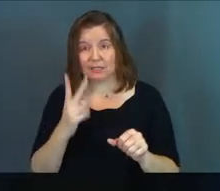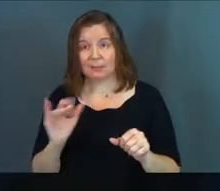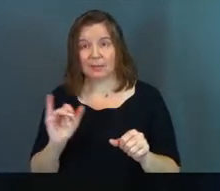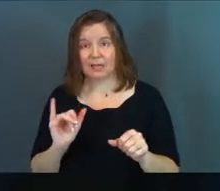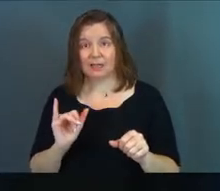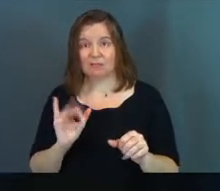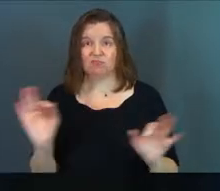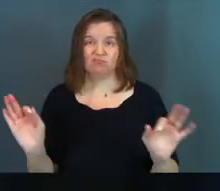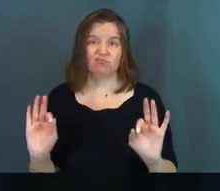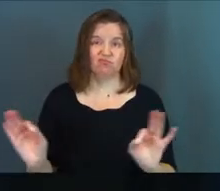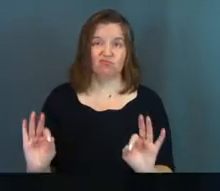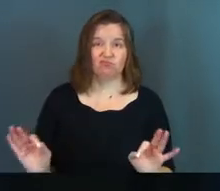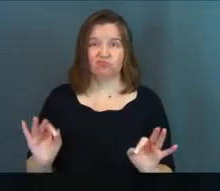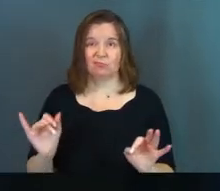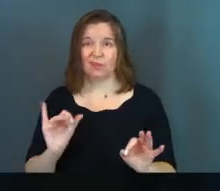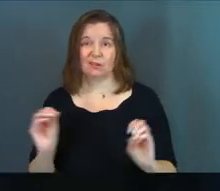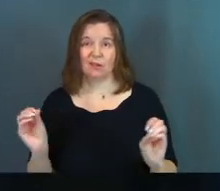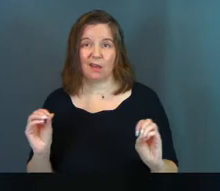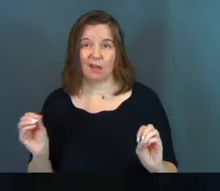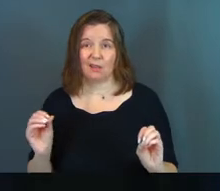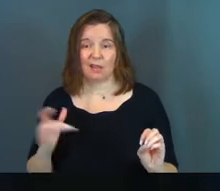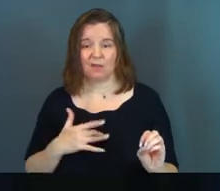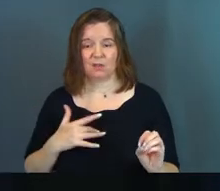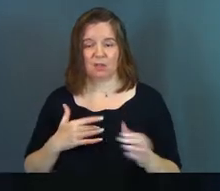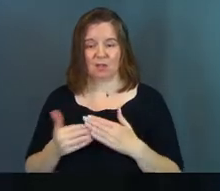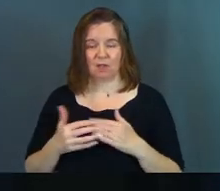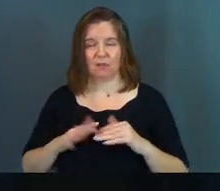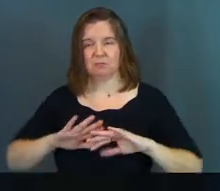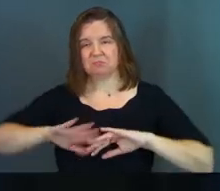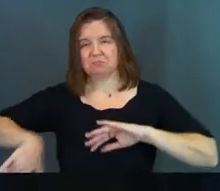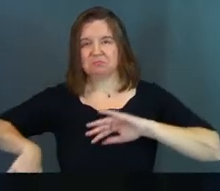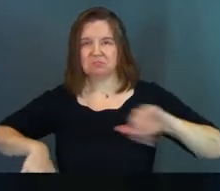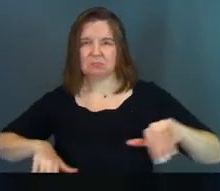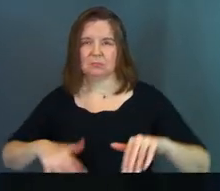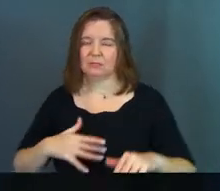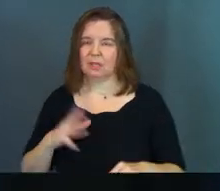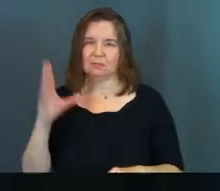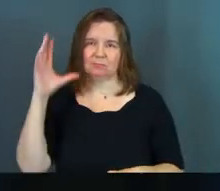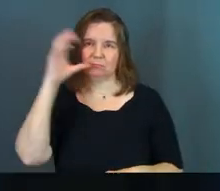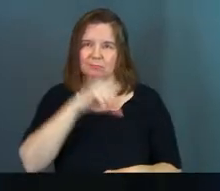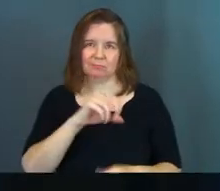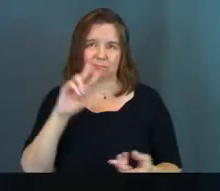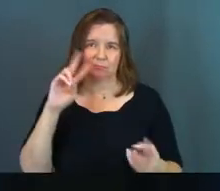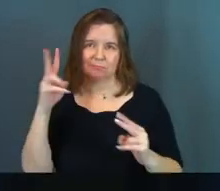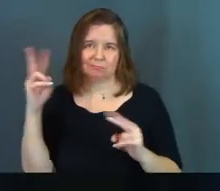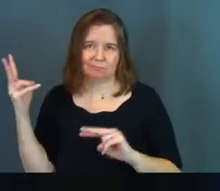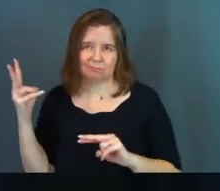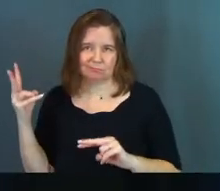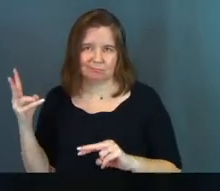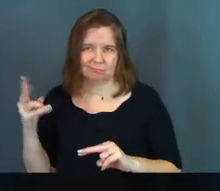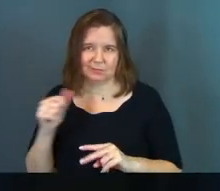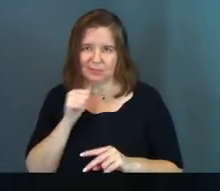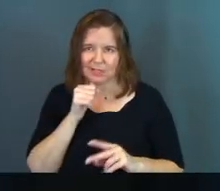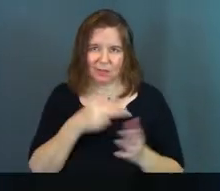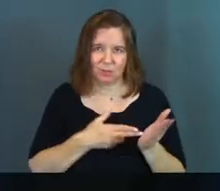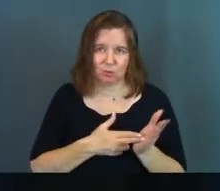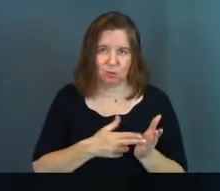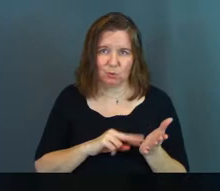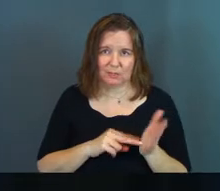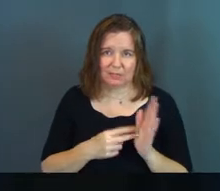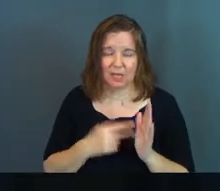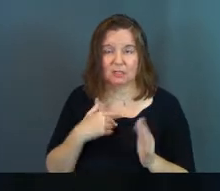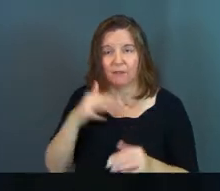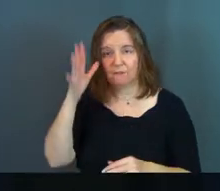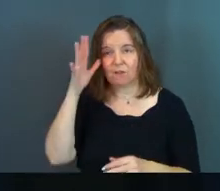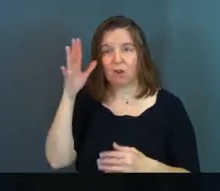them as like insignificant, if you see them as like nothing and feel comfortable pushing them to the side, you've missed the mark. You've missed the true intention of